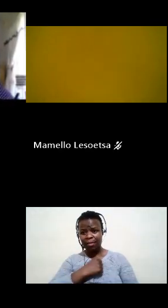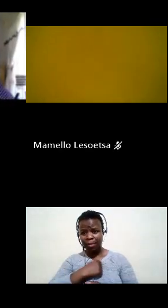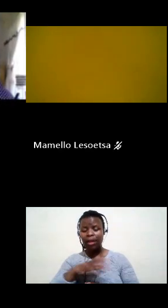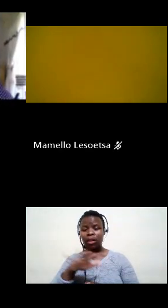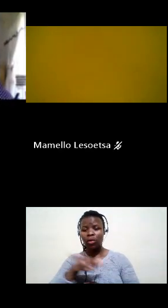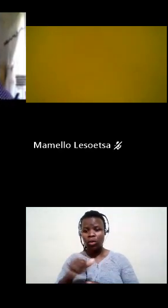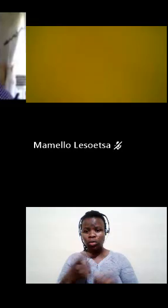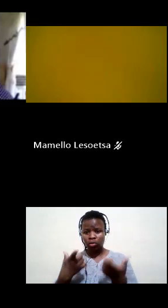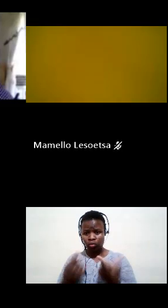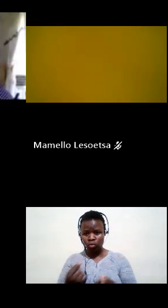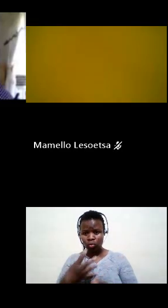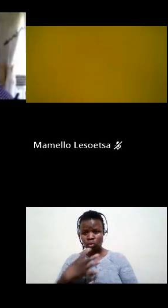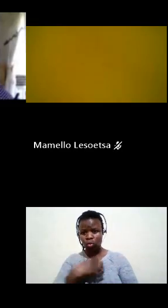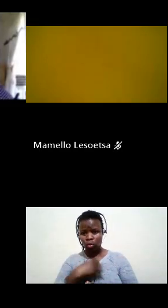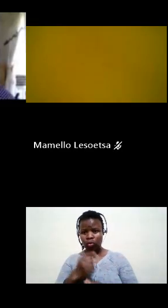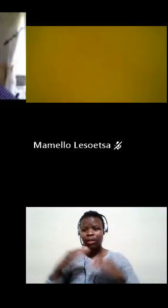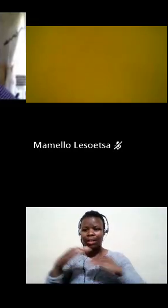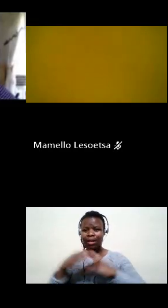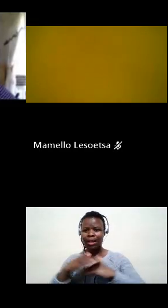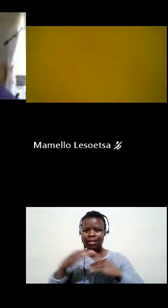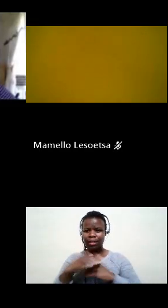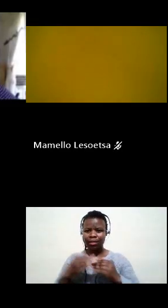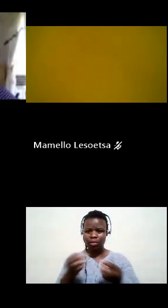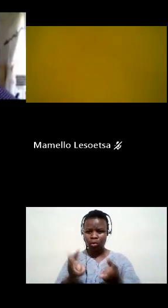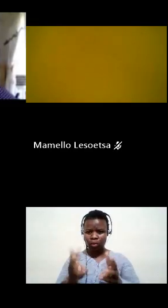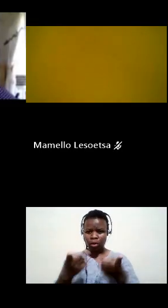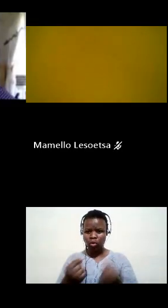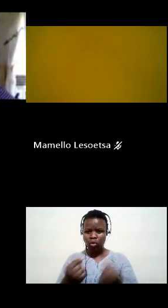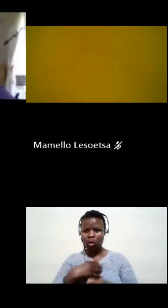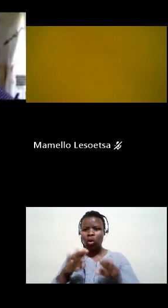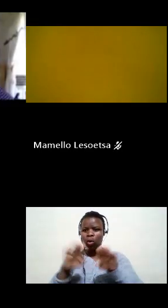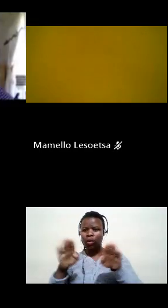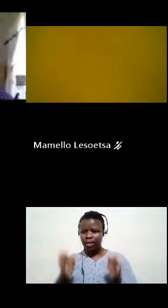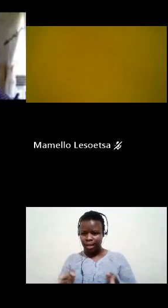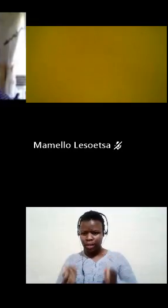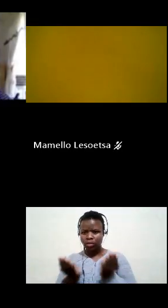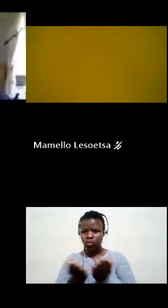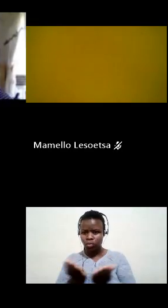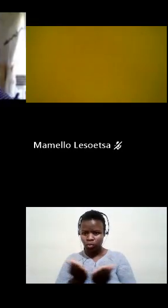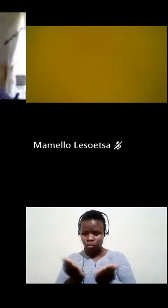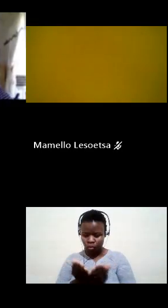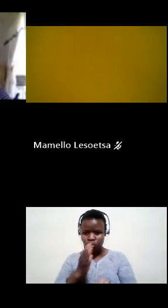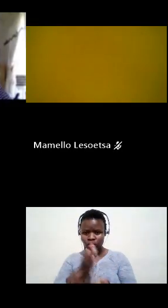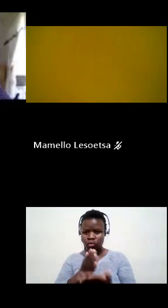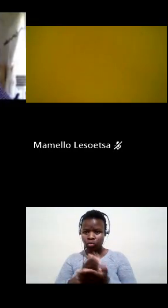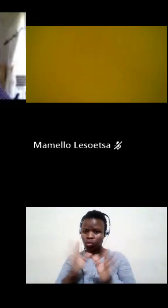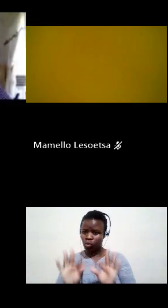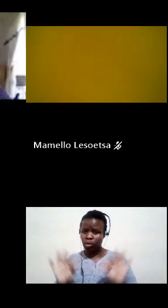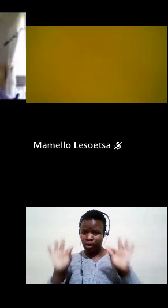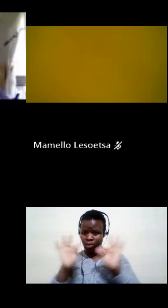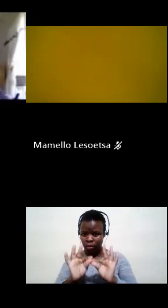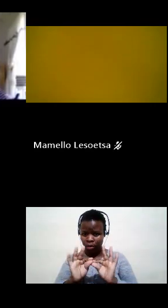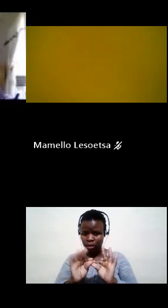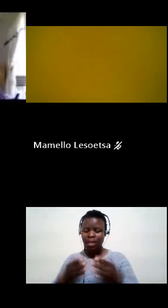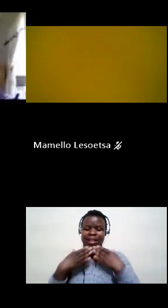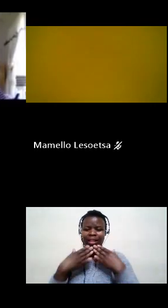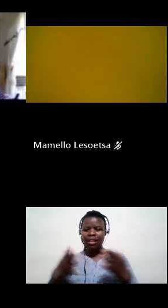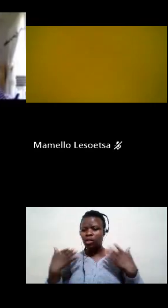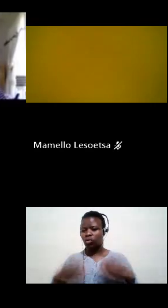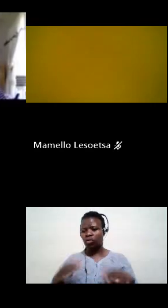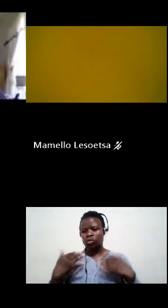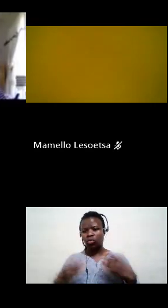that's great. Case study is relevant, important. Yeah, great. Thank you so much. So Chantal, if you just press the